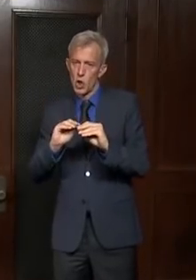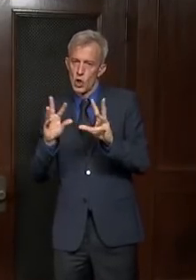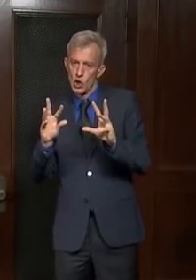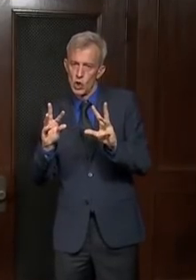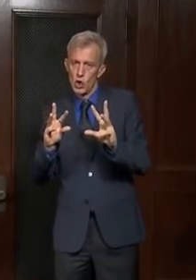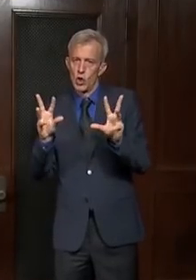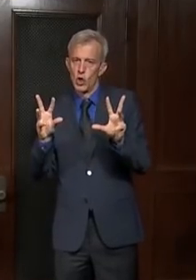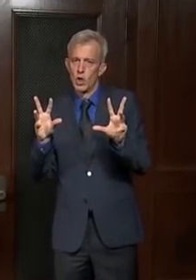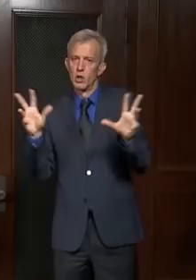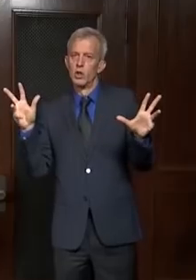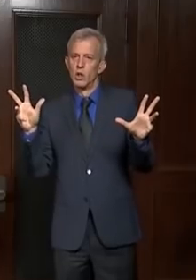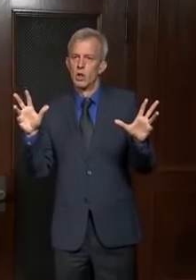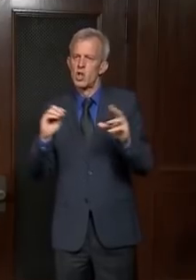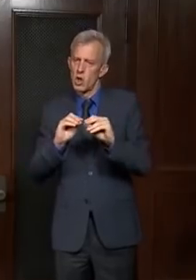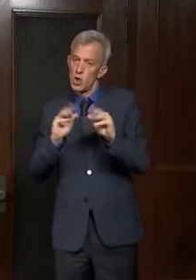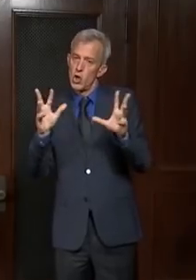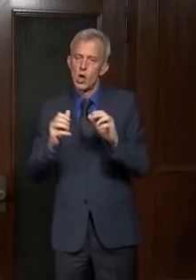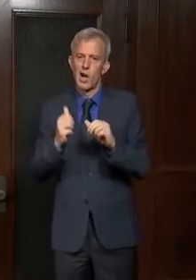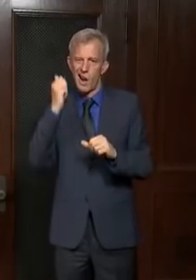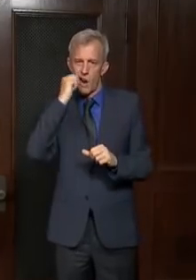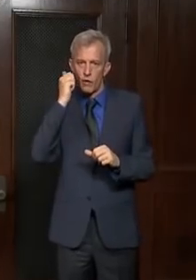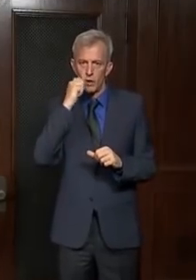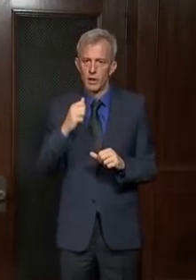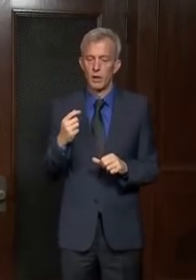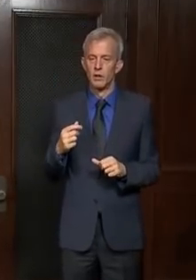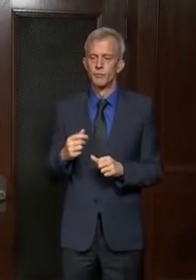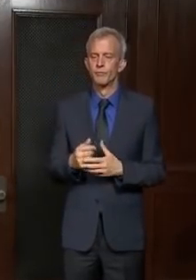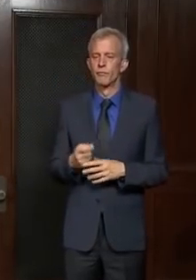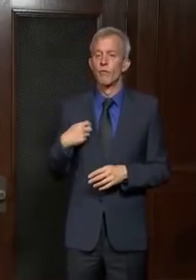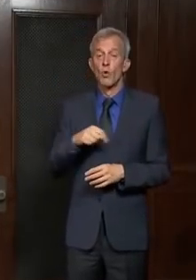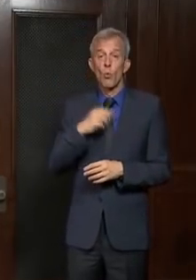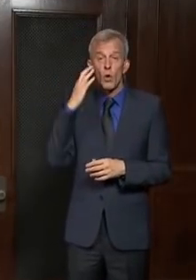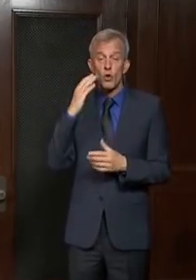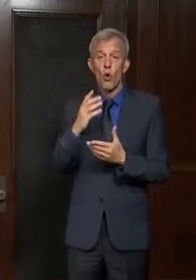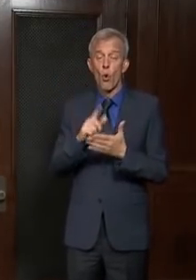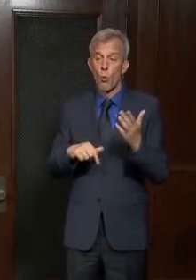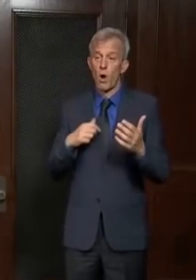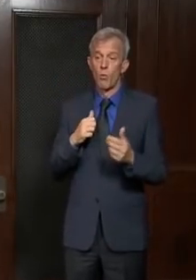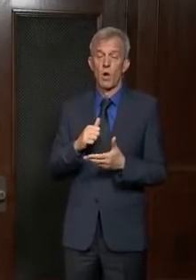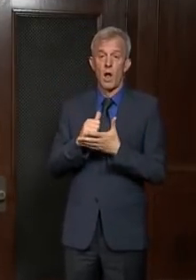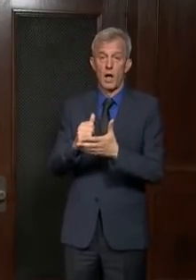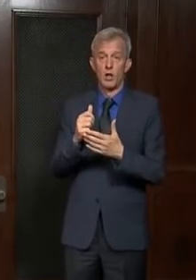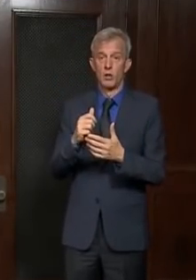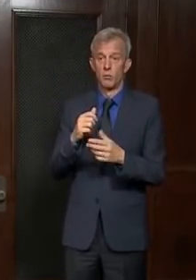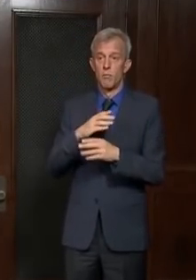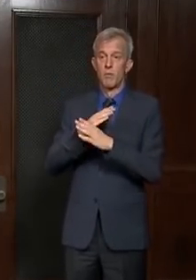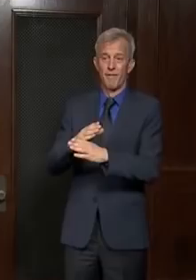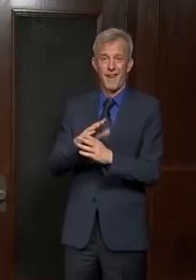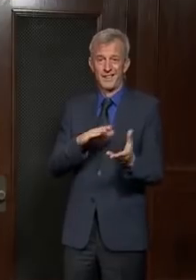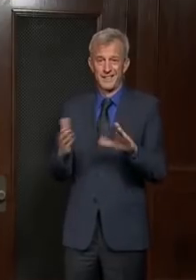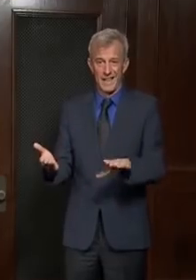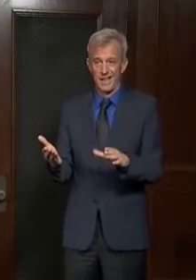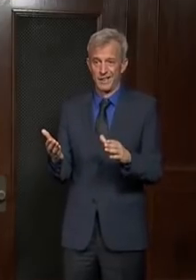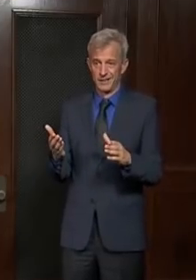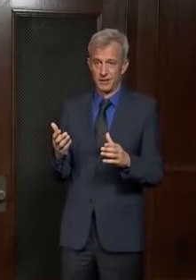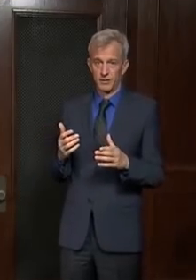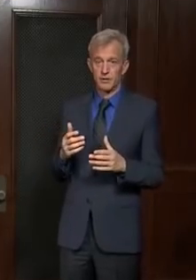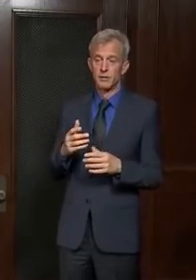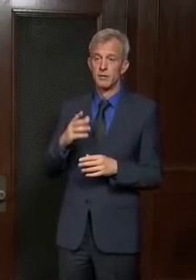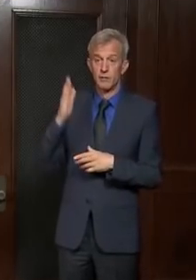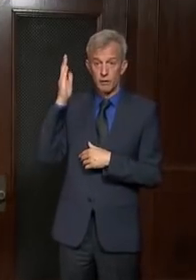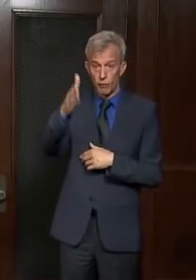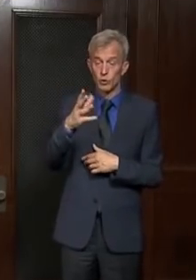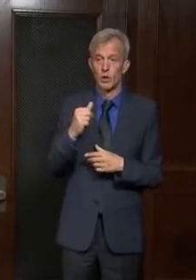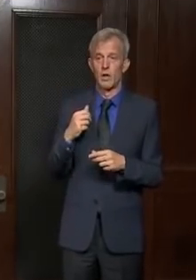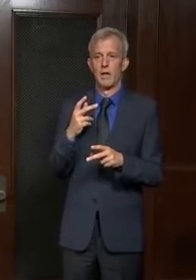know, things that are helping us keep Angelino safe now and that will help save lives down the road. We know that we should prepare now for a second